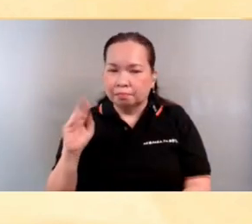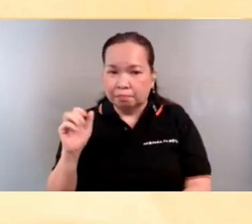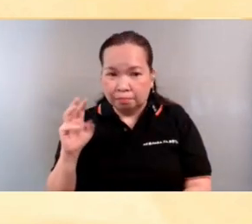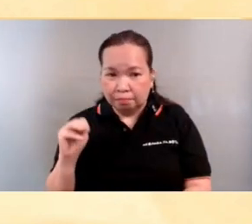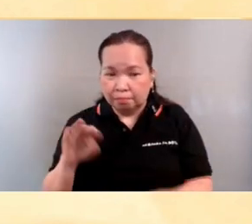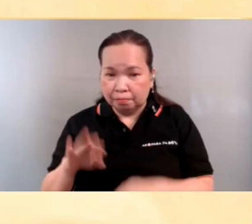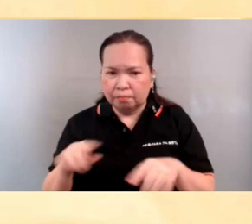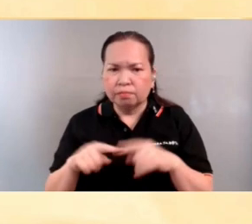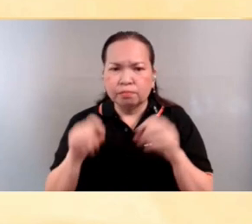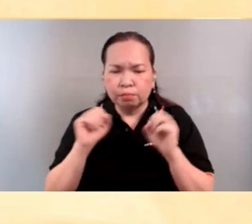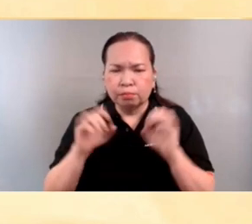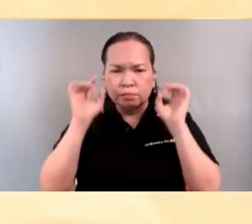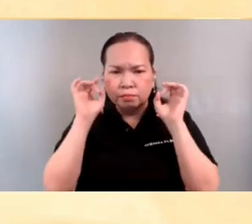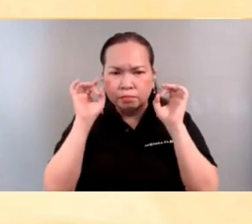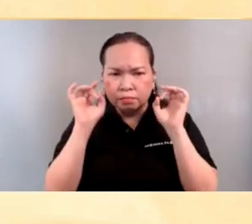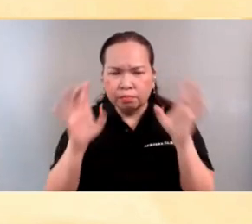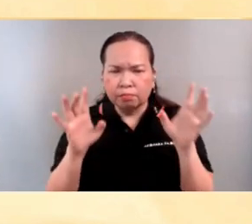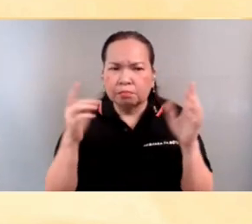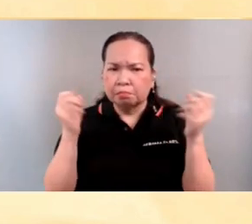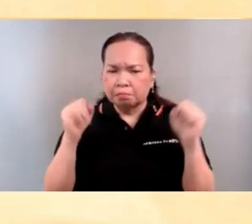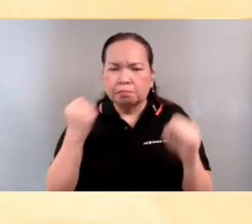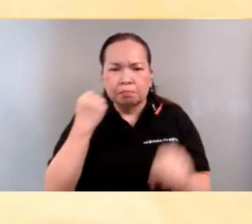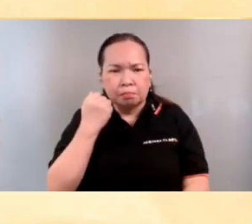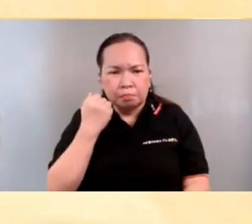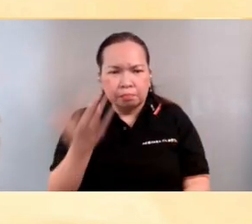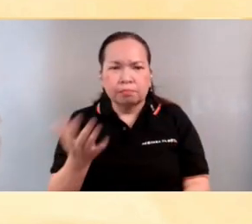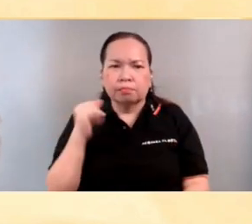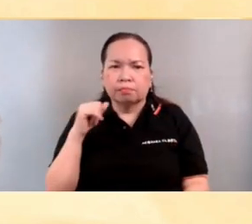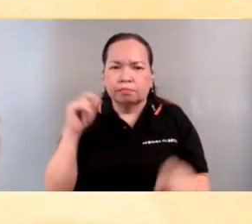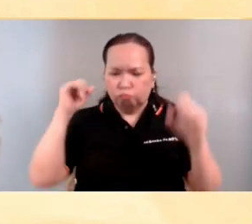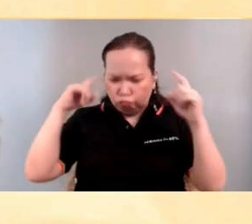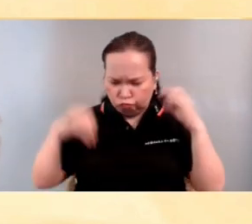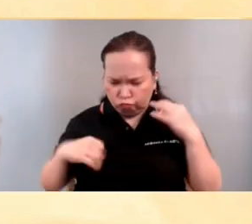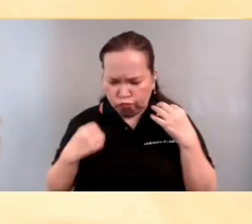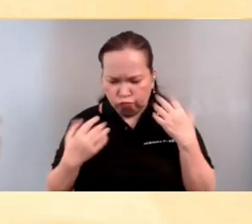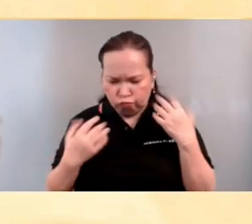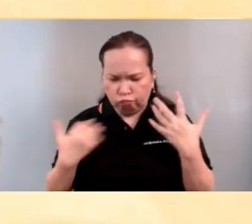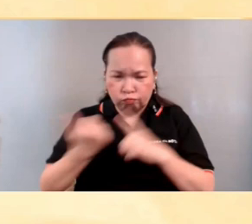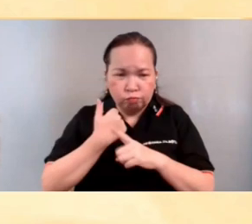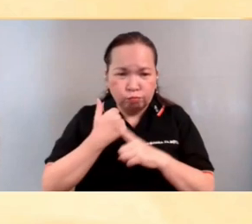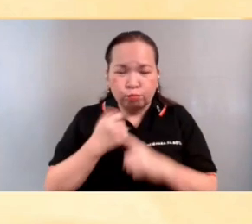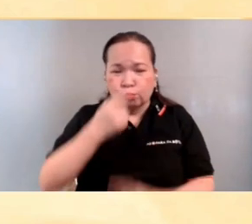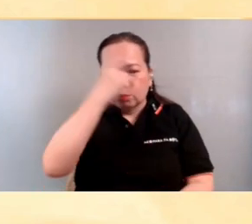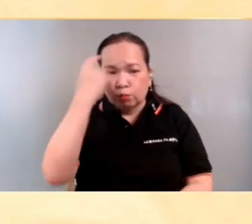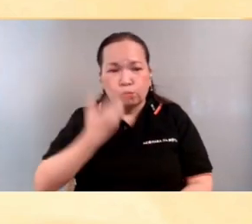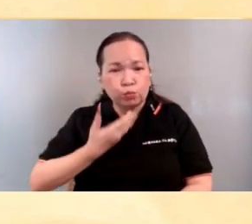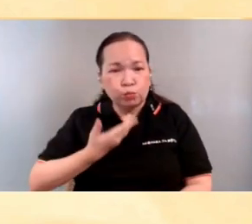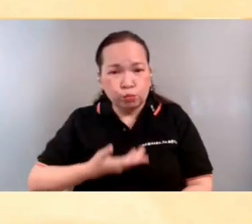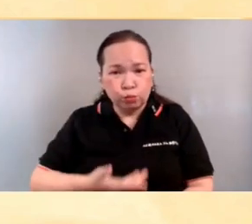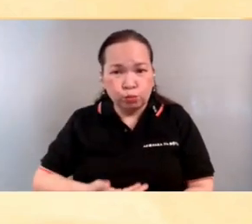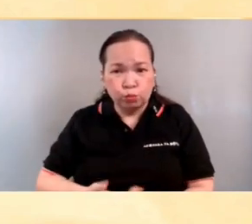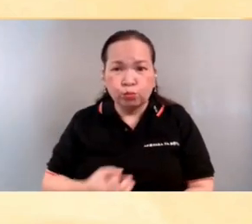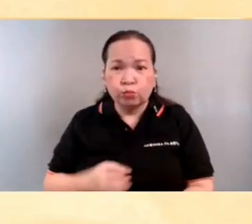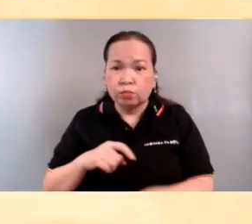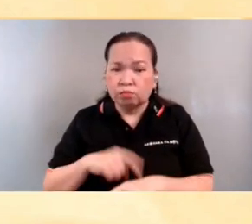of injury or death, abuses, hunger, trauma, and diseases in times of